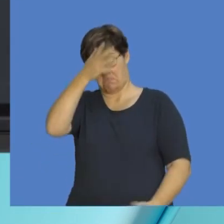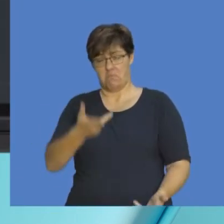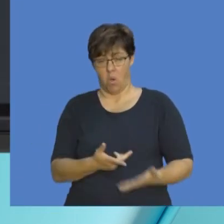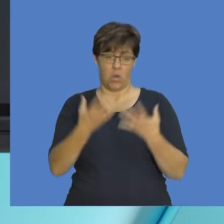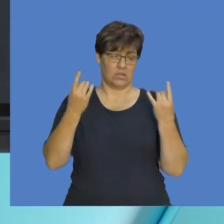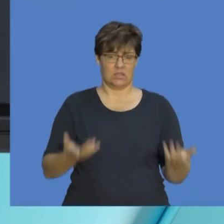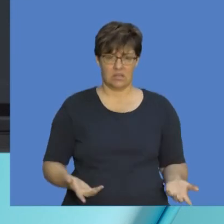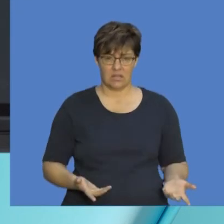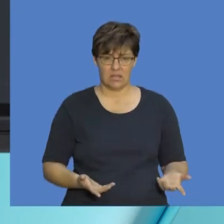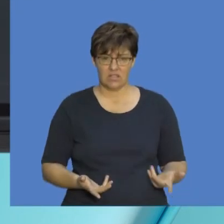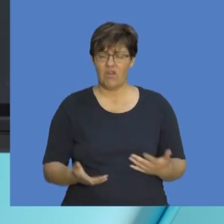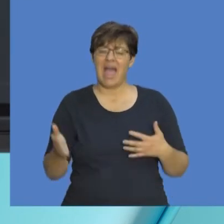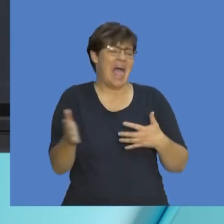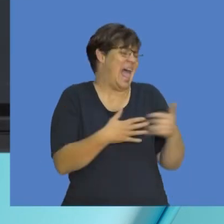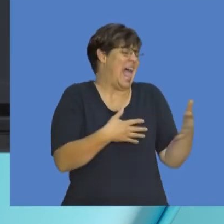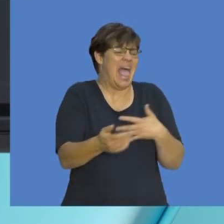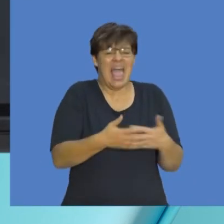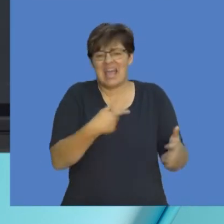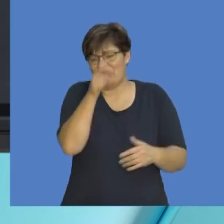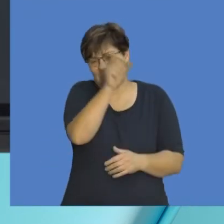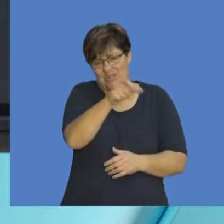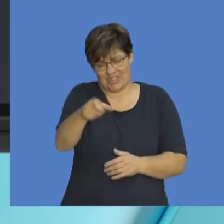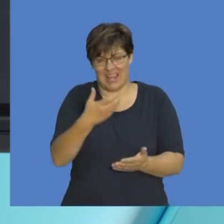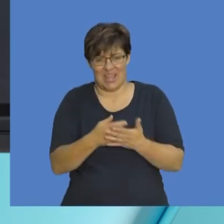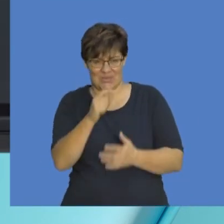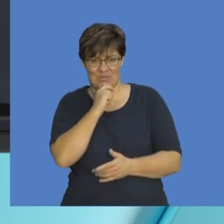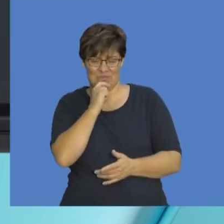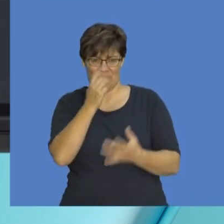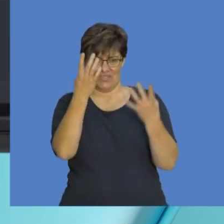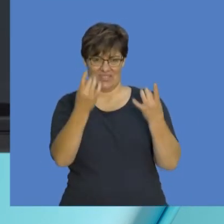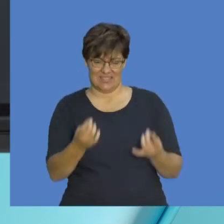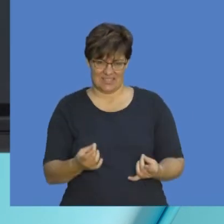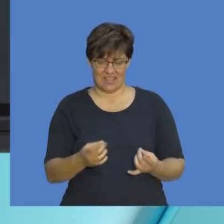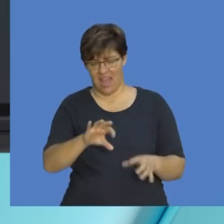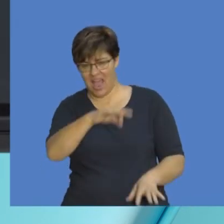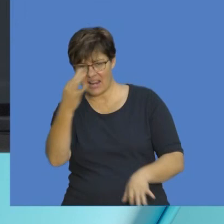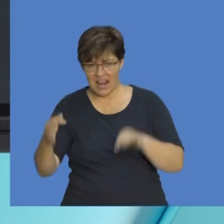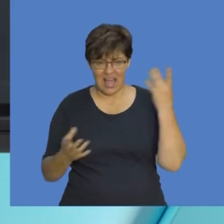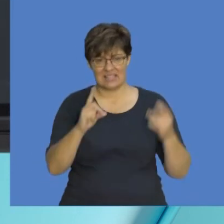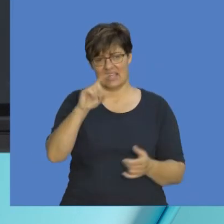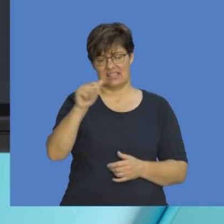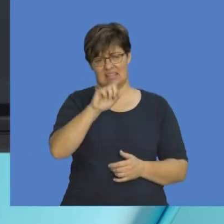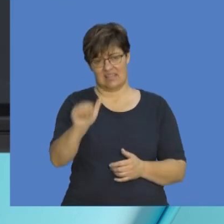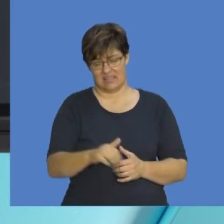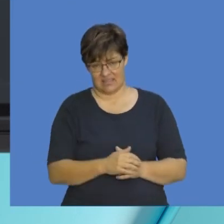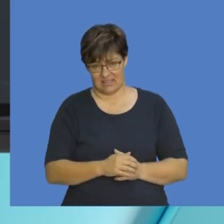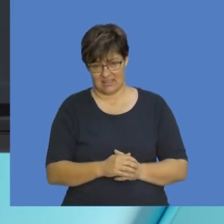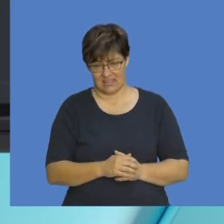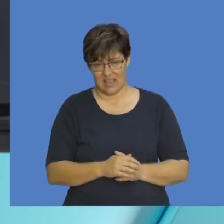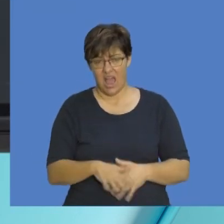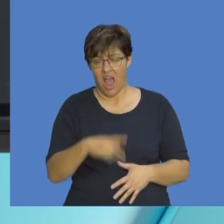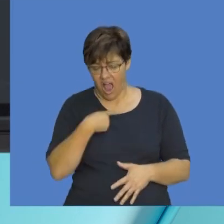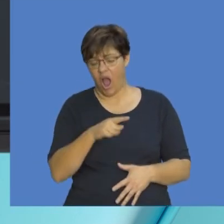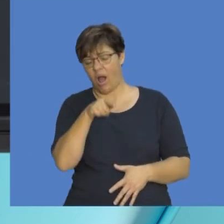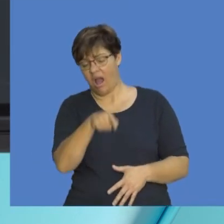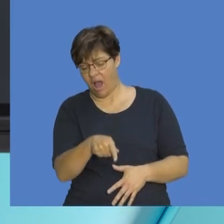or people who want to study statistics. It's for any human being who is able to analyze data